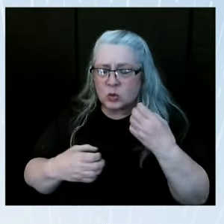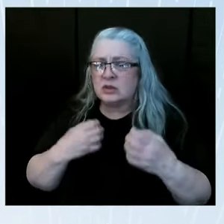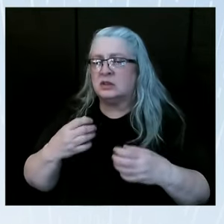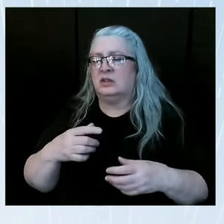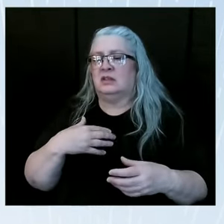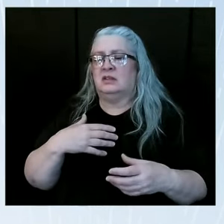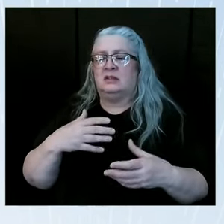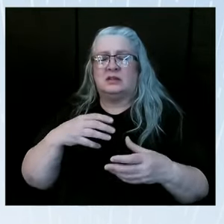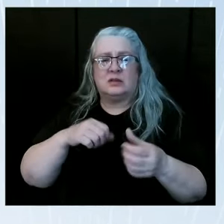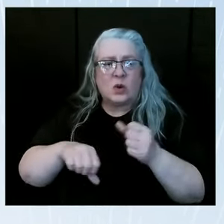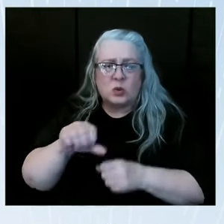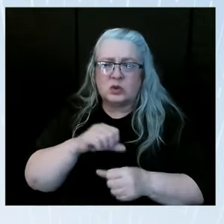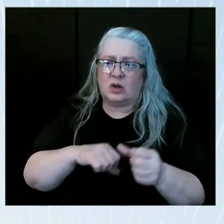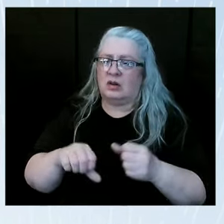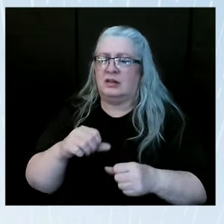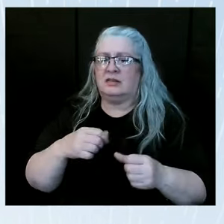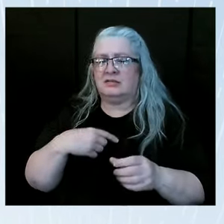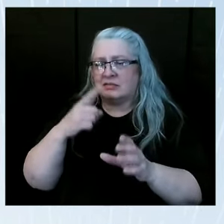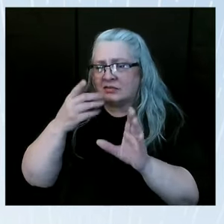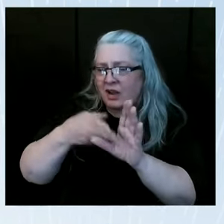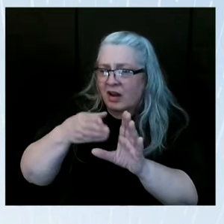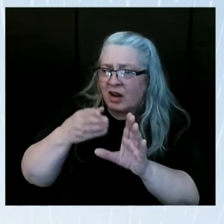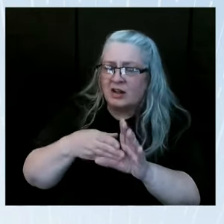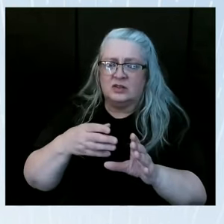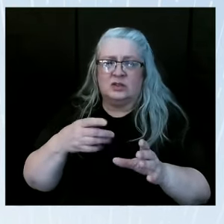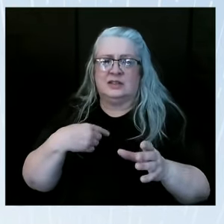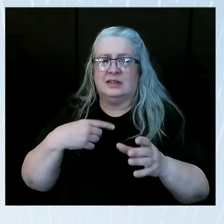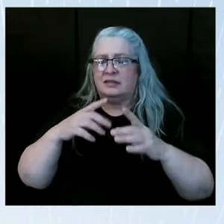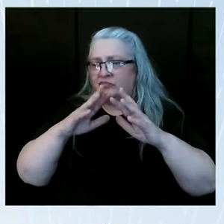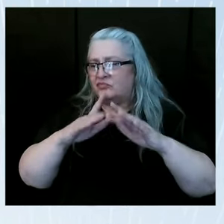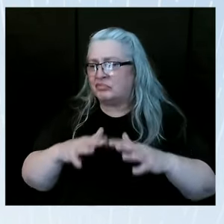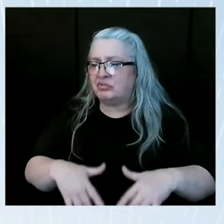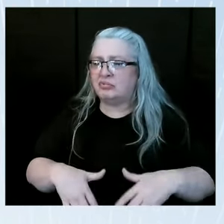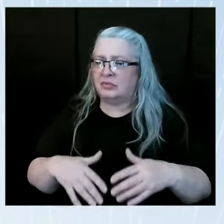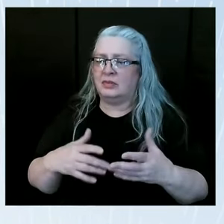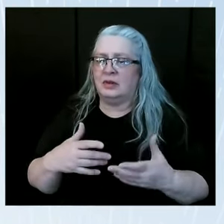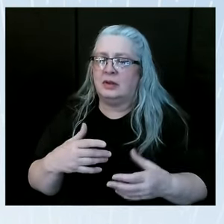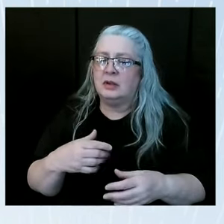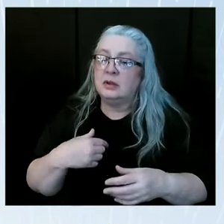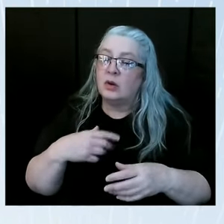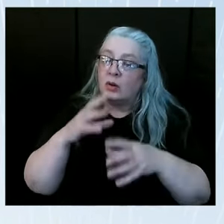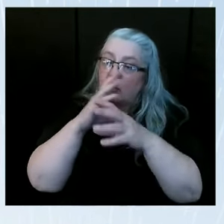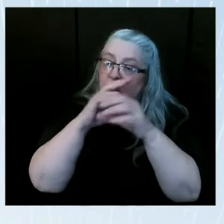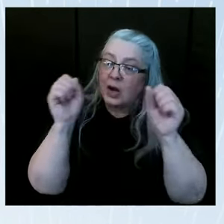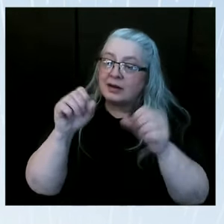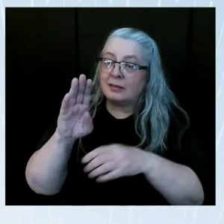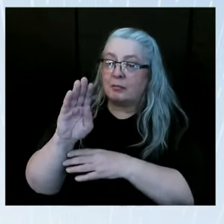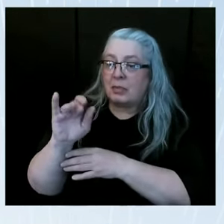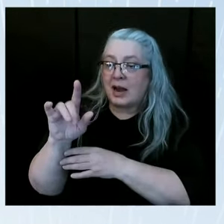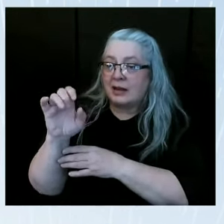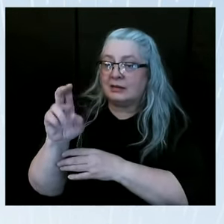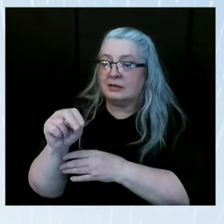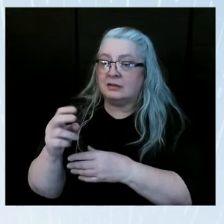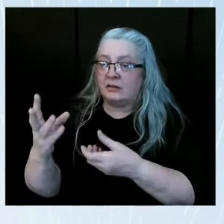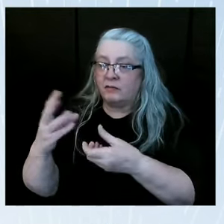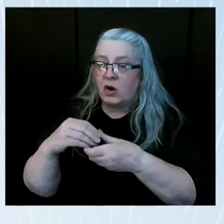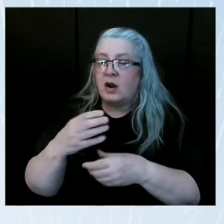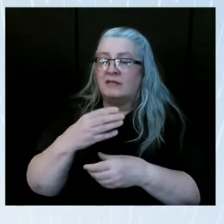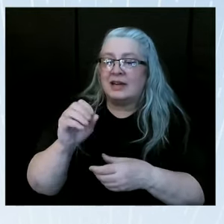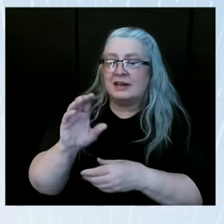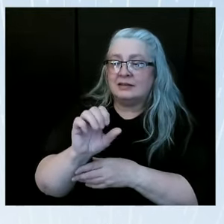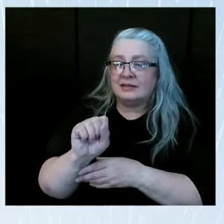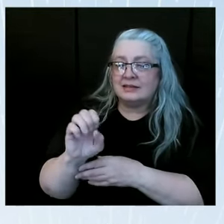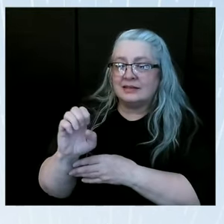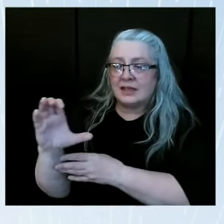been committed to, Secretary Cardona, and all of our investments, we can get at the root causes of students not wanting to